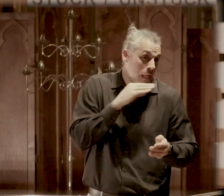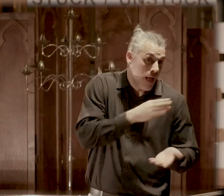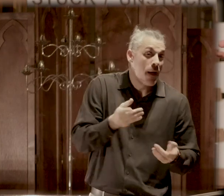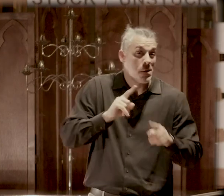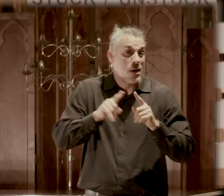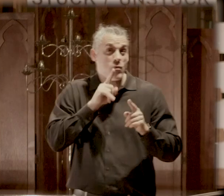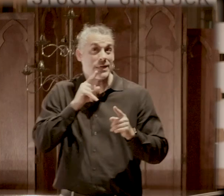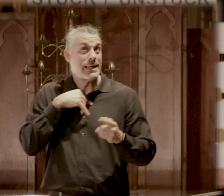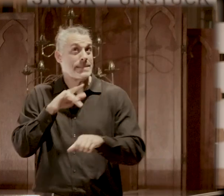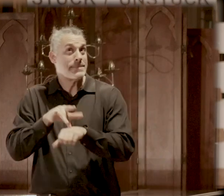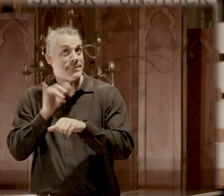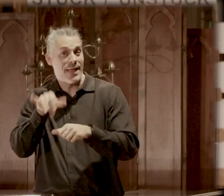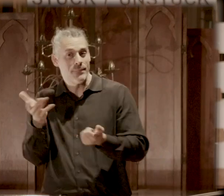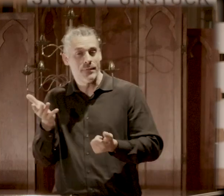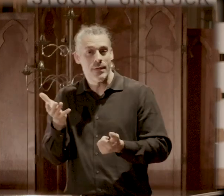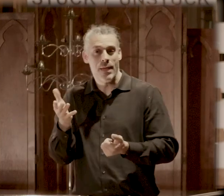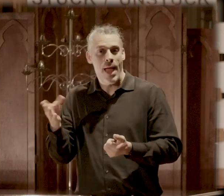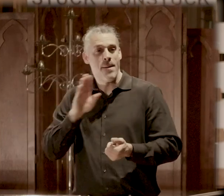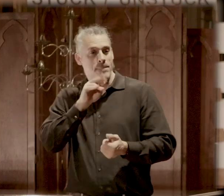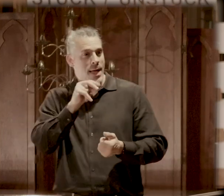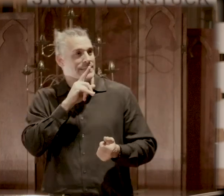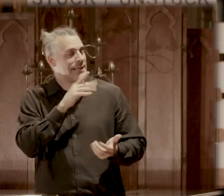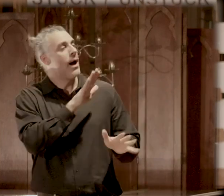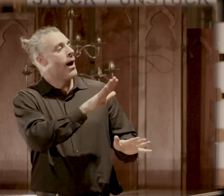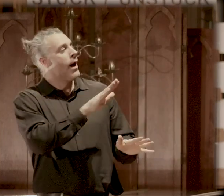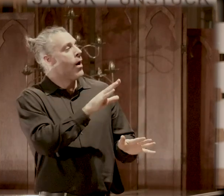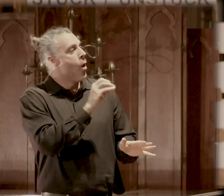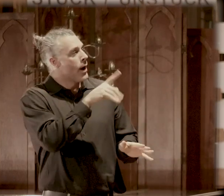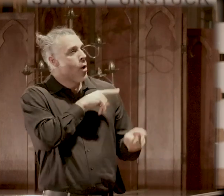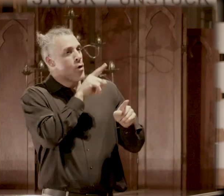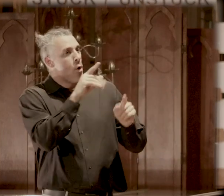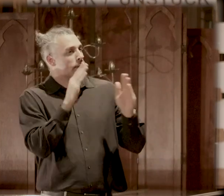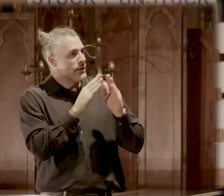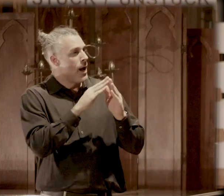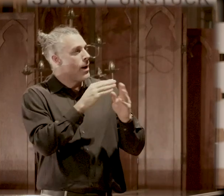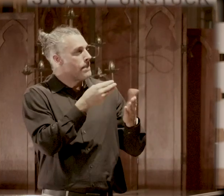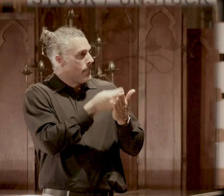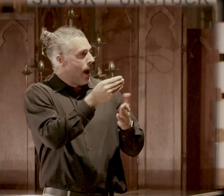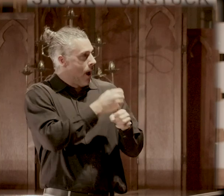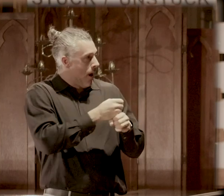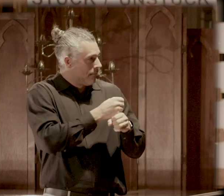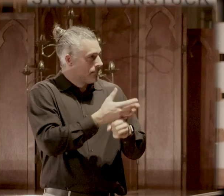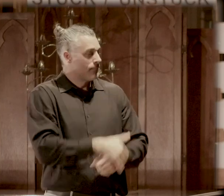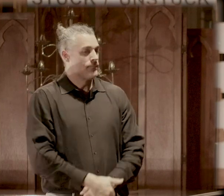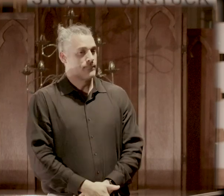lie. It was really all I could think to say. And he gave me an olive branch. And he said, let's go into town and get some